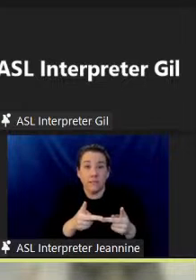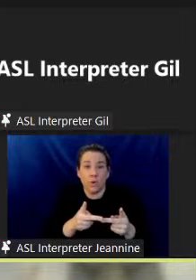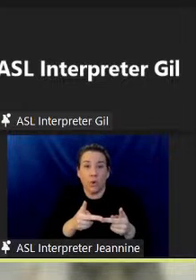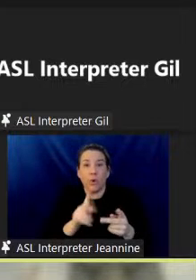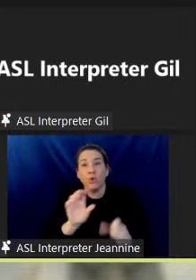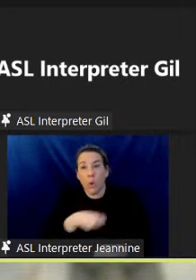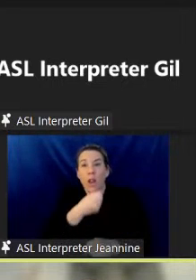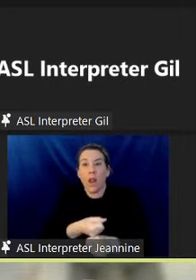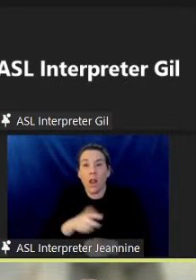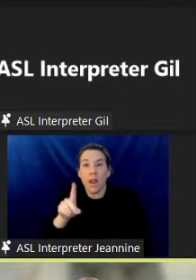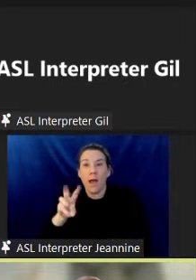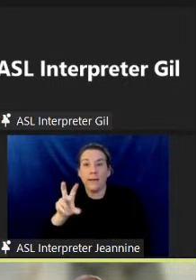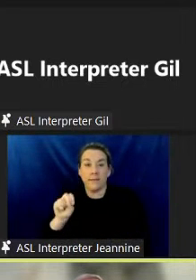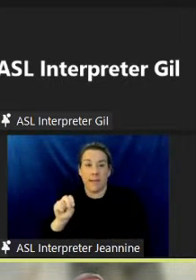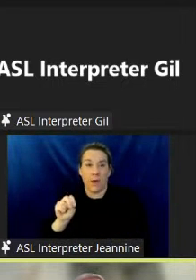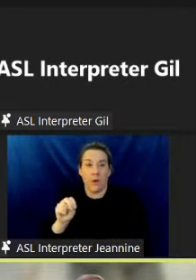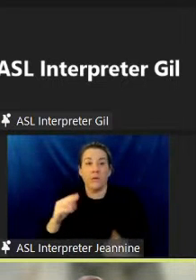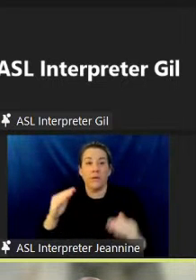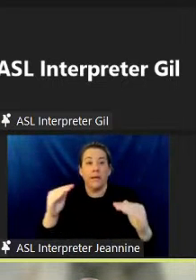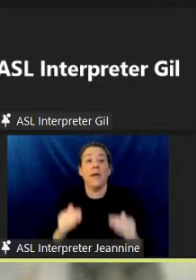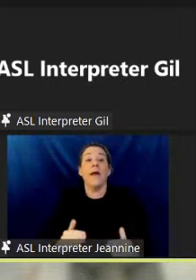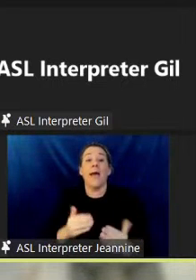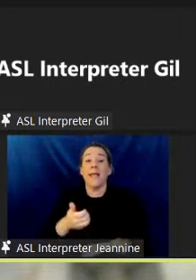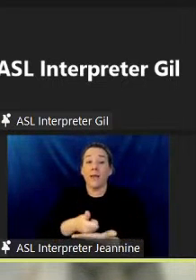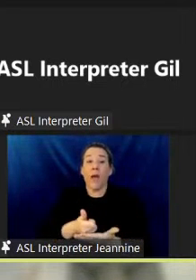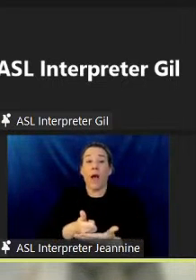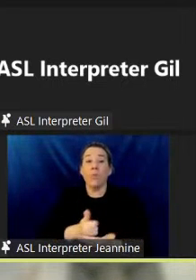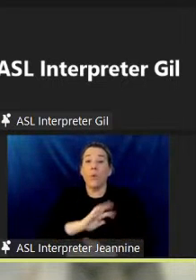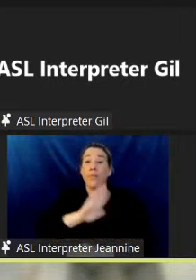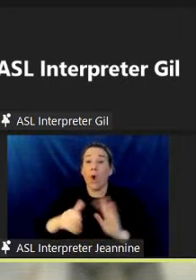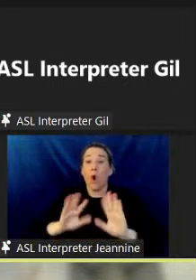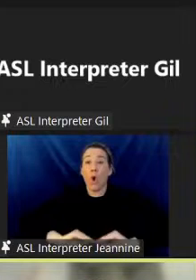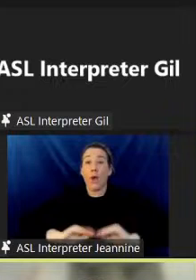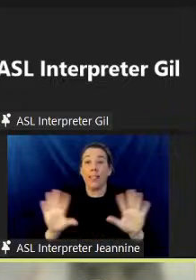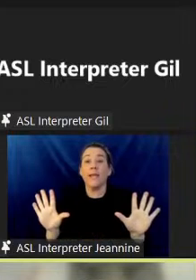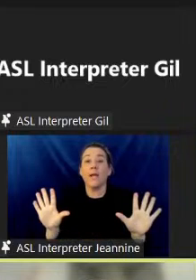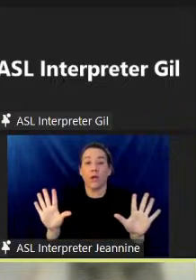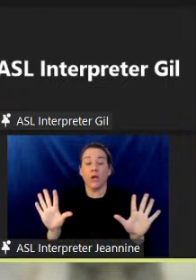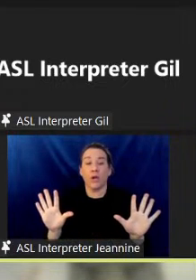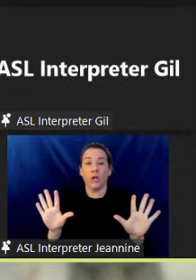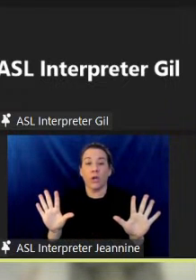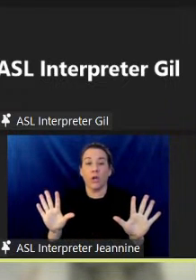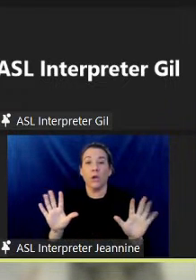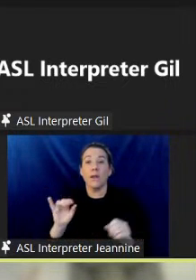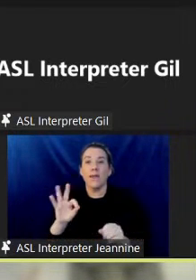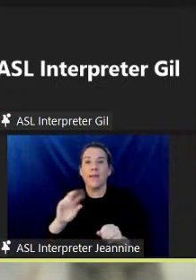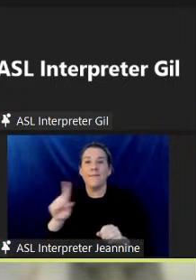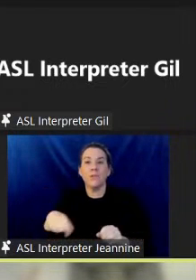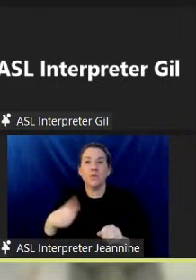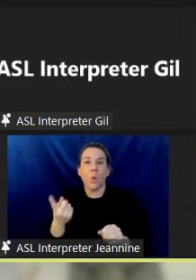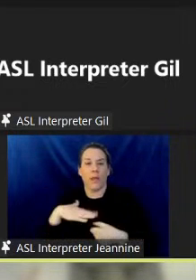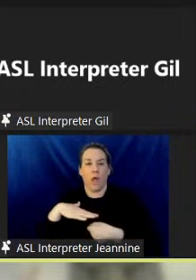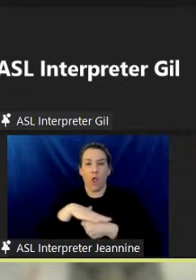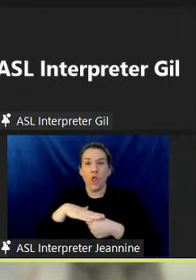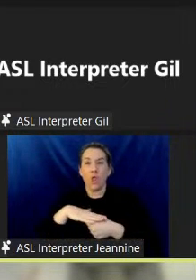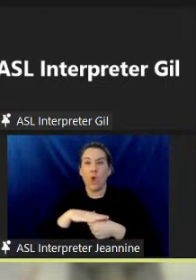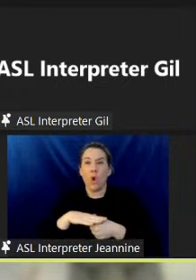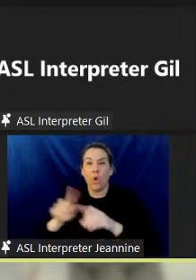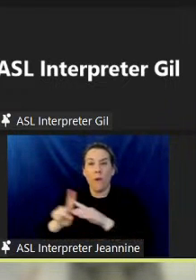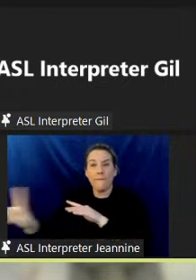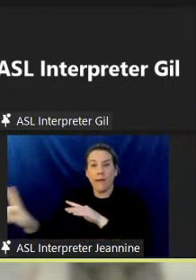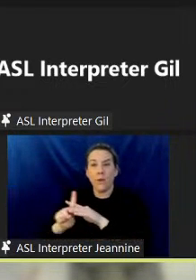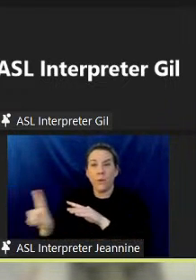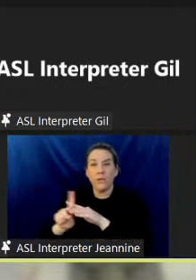they'll assist in communicating the all clear in the event of a localized evacuation. Now, here's the